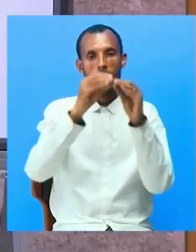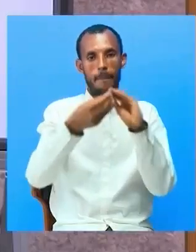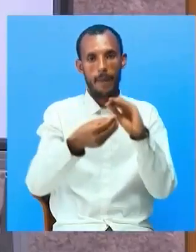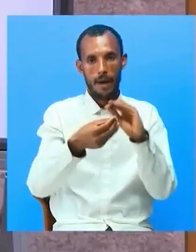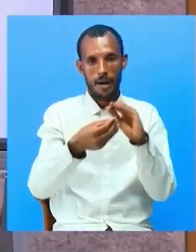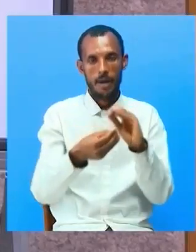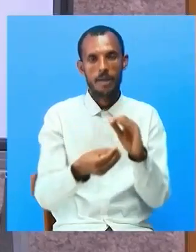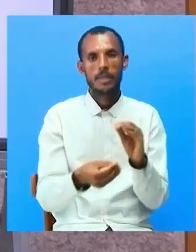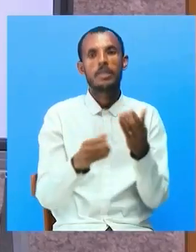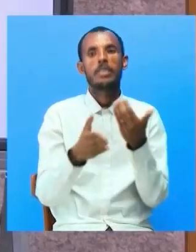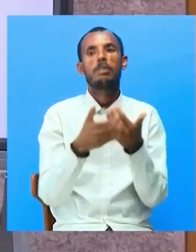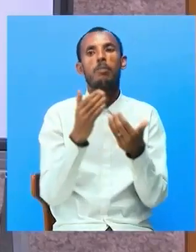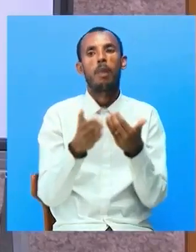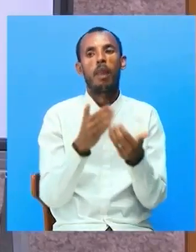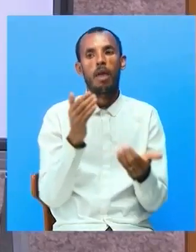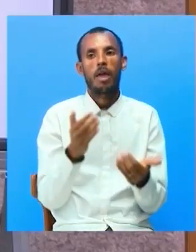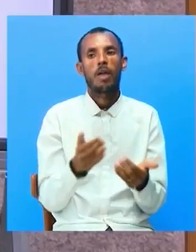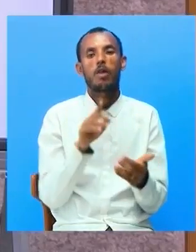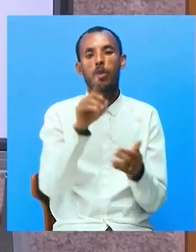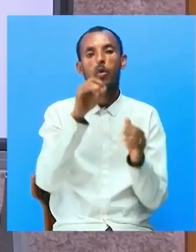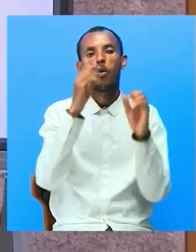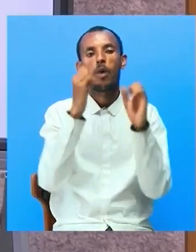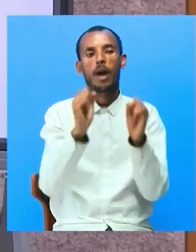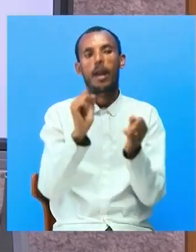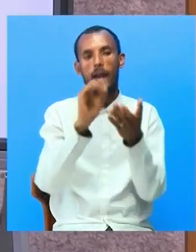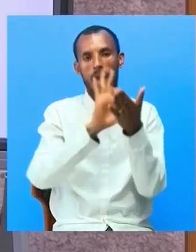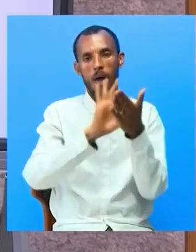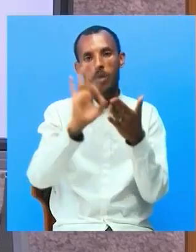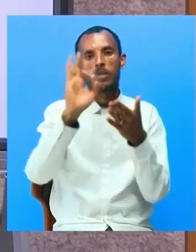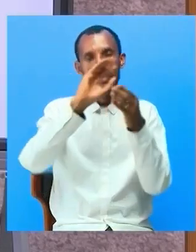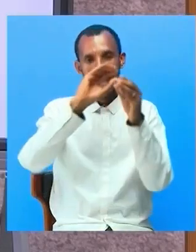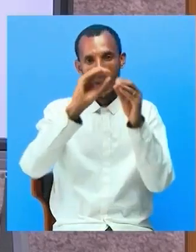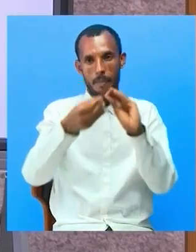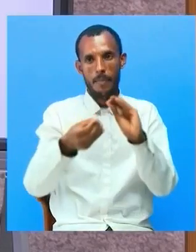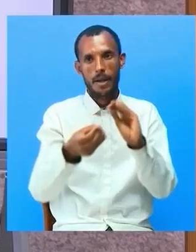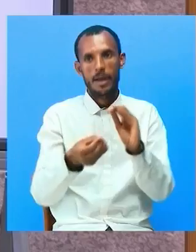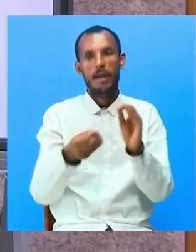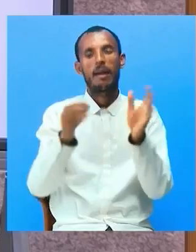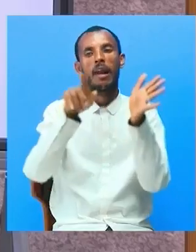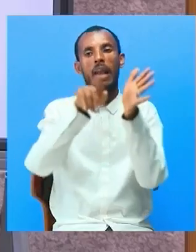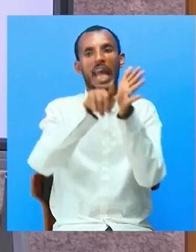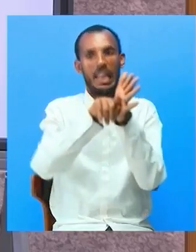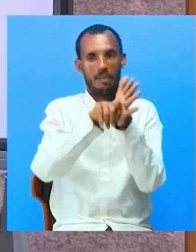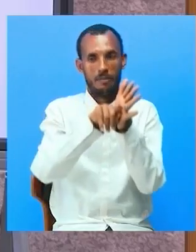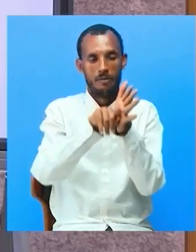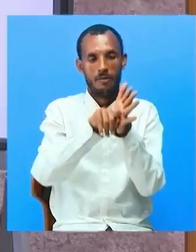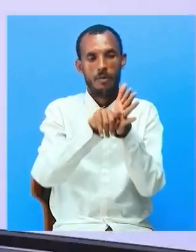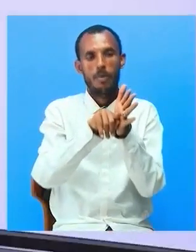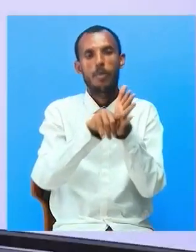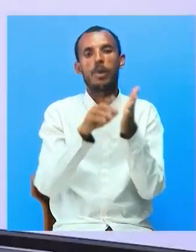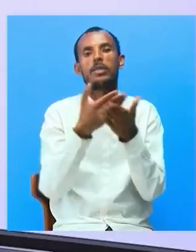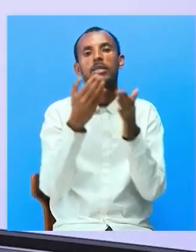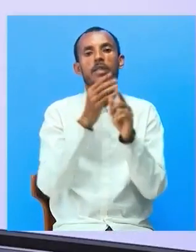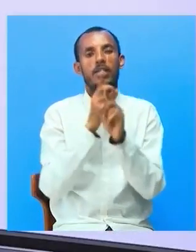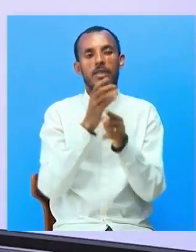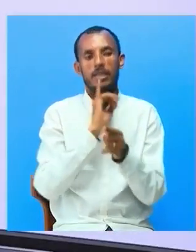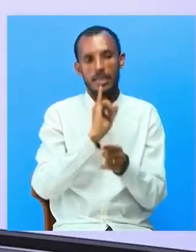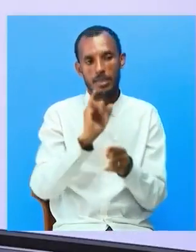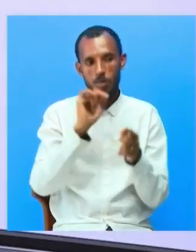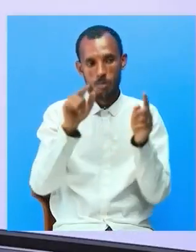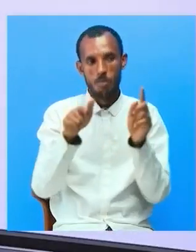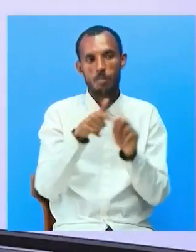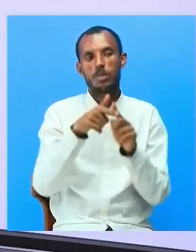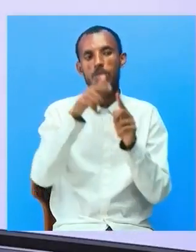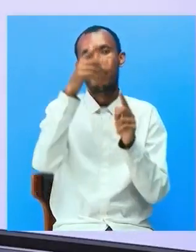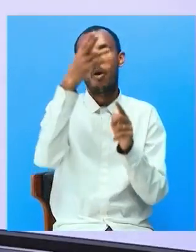numbers, simply you can count the number of negatives to state whether the answer